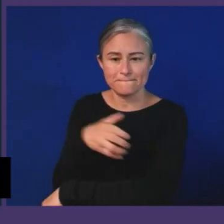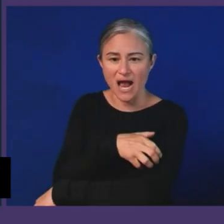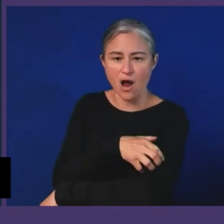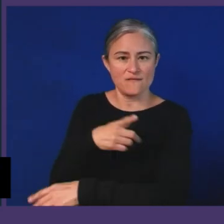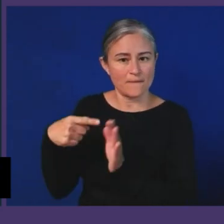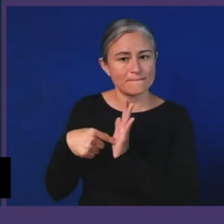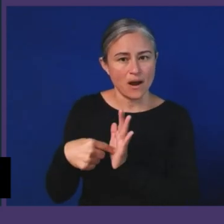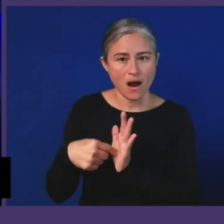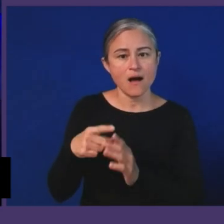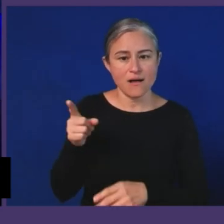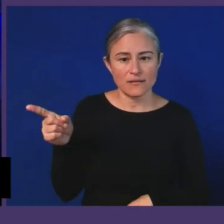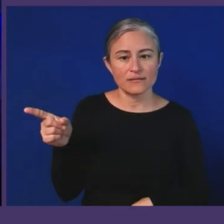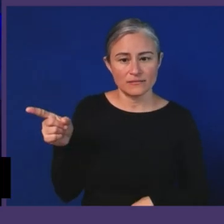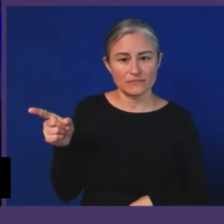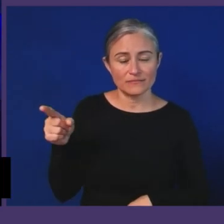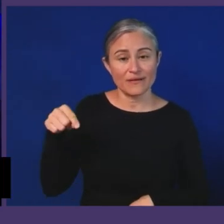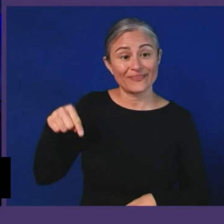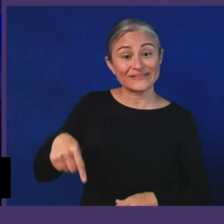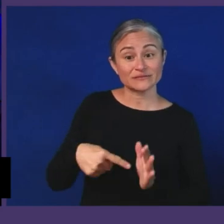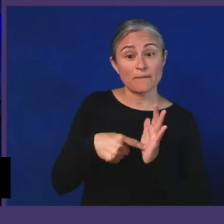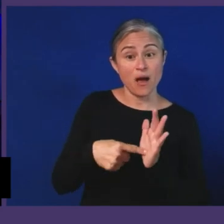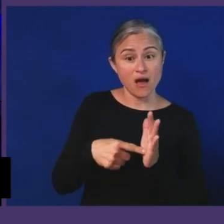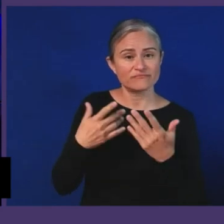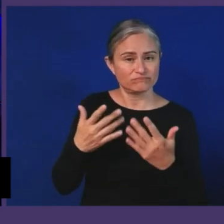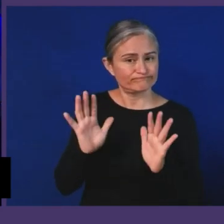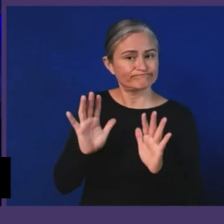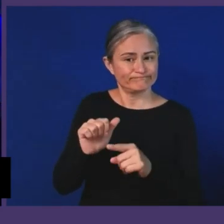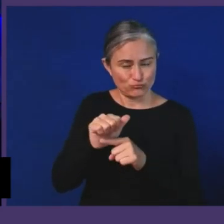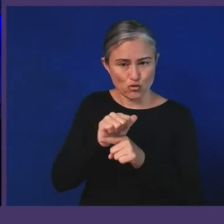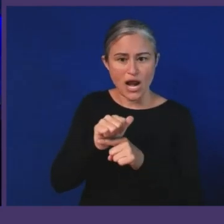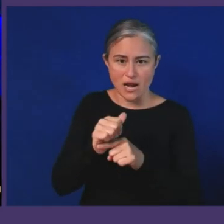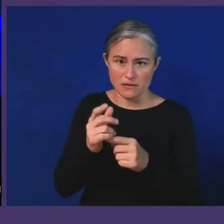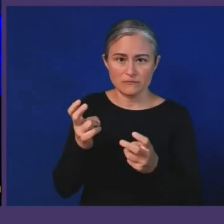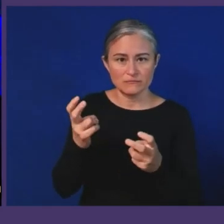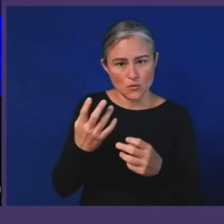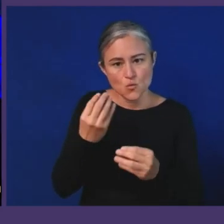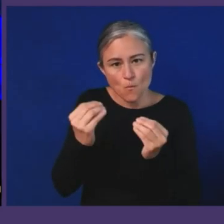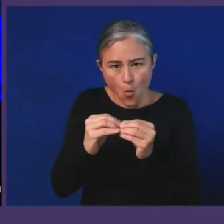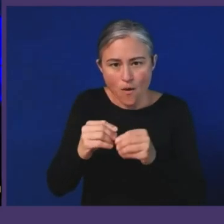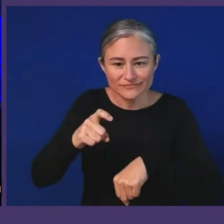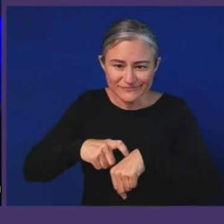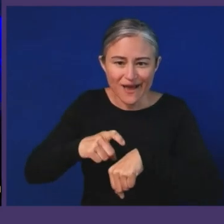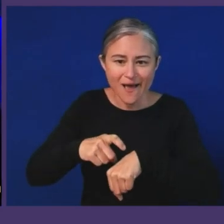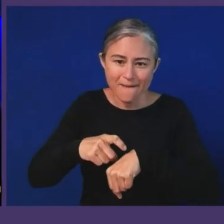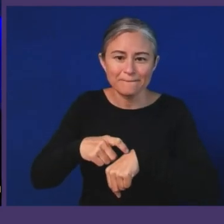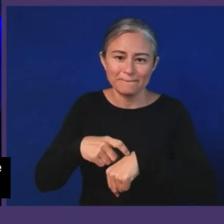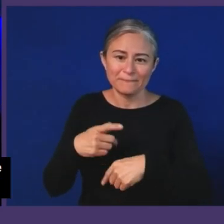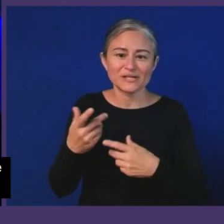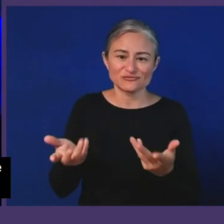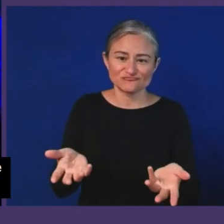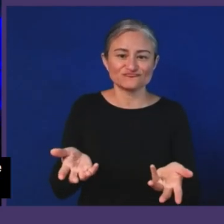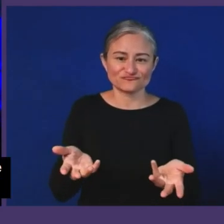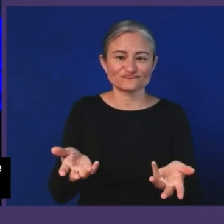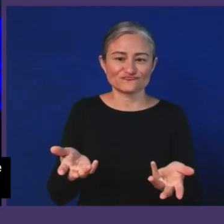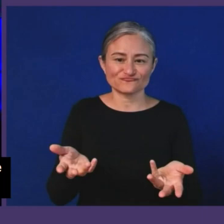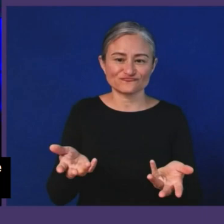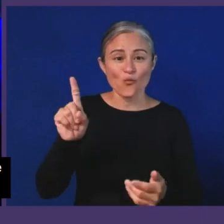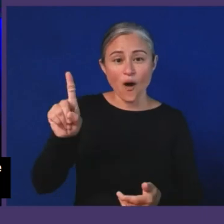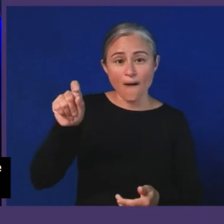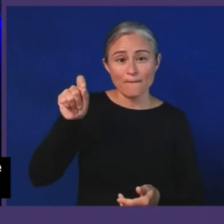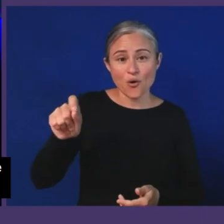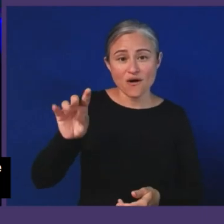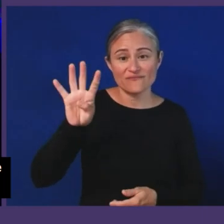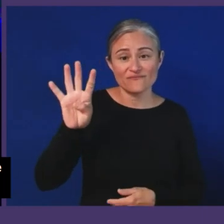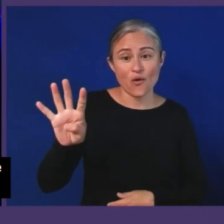significantly longer. In this case, 1.4 trillion tokens instead of just 300 billion tokens. So you shouldn't judge the power of a model just by the number of parameters